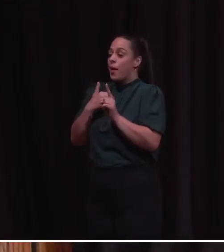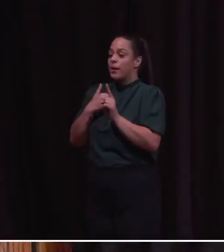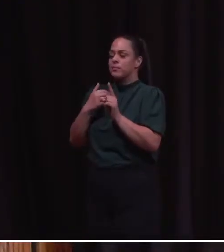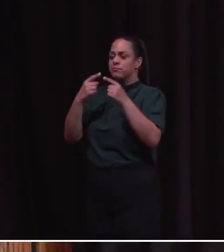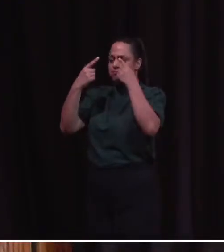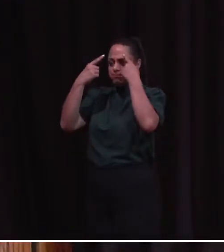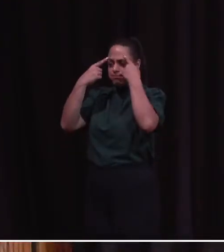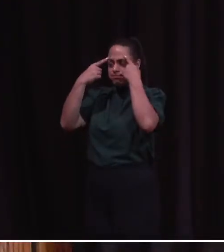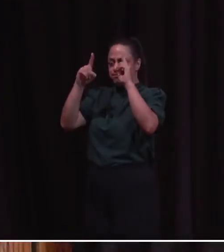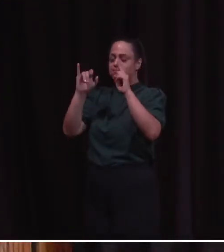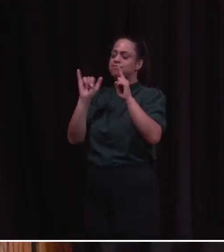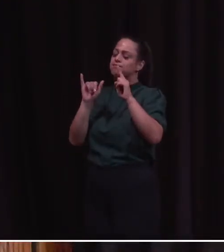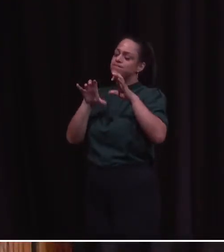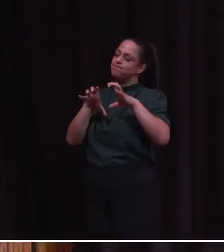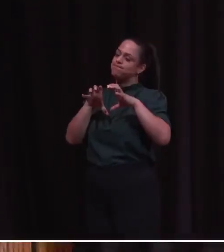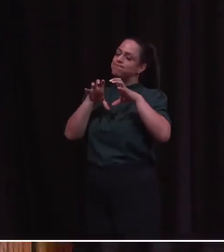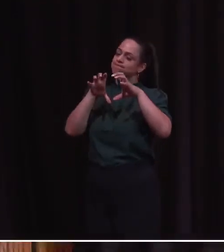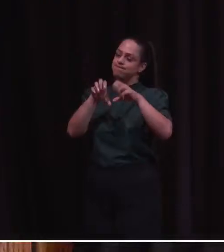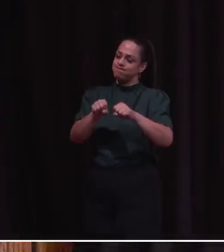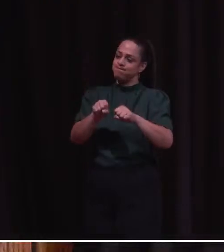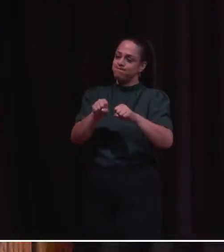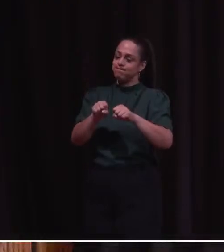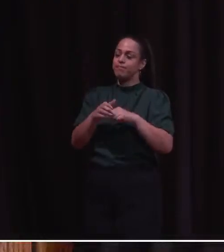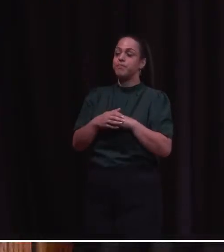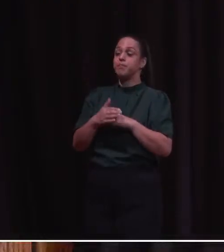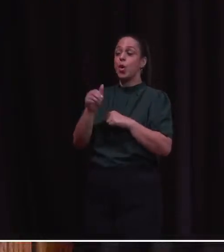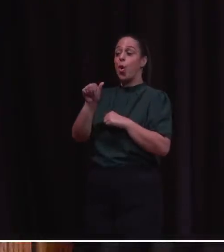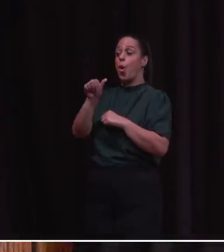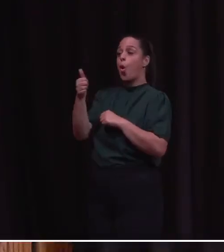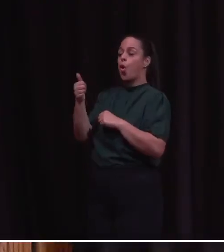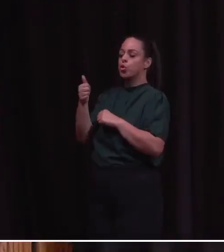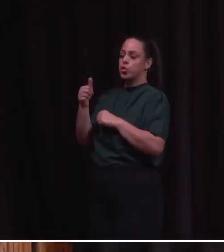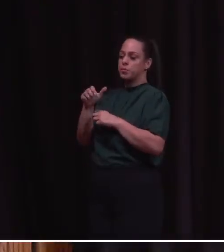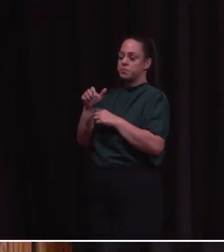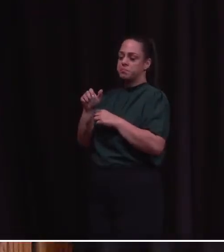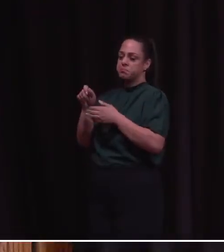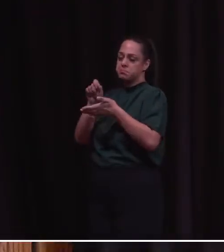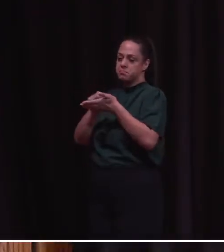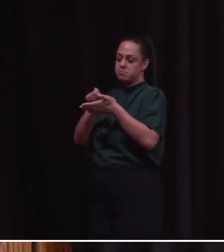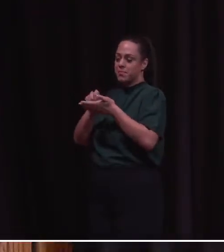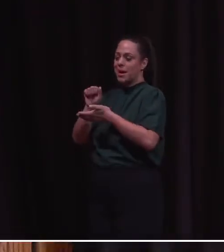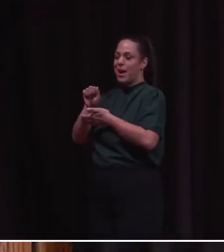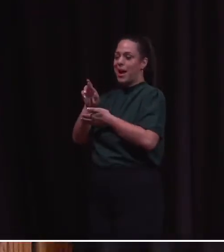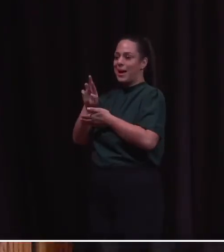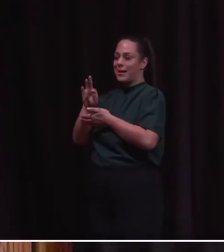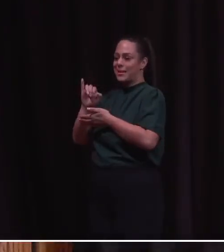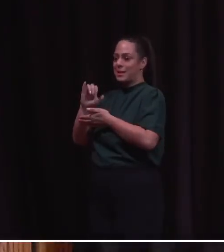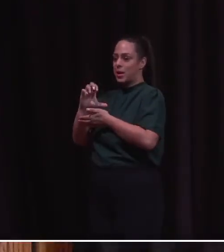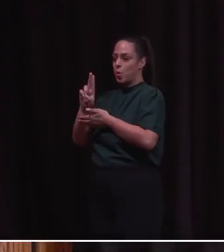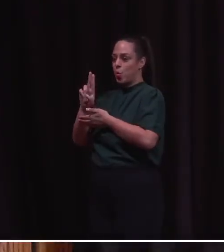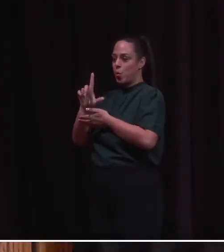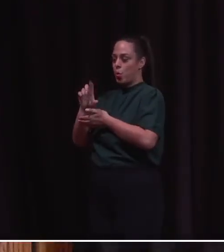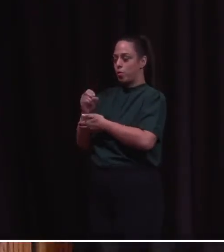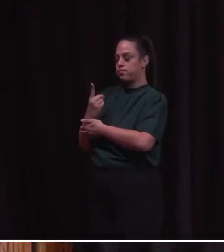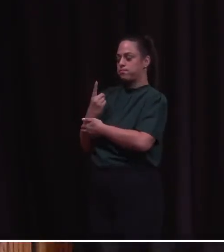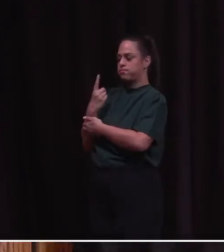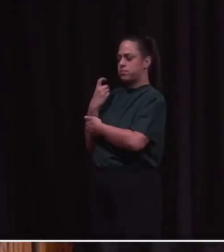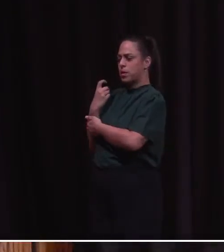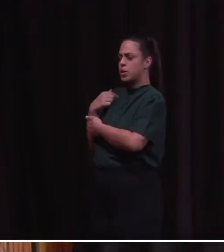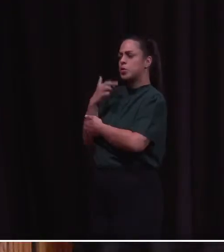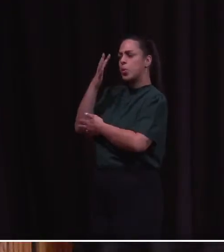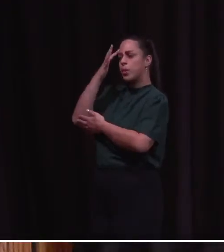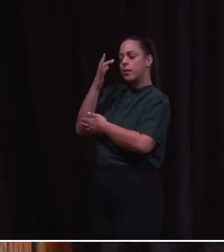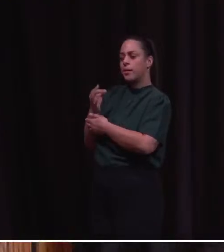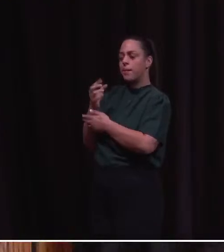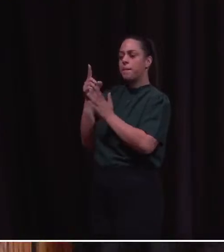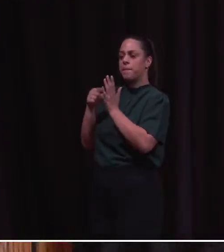earliest academic papers on the subject, I believe I wrote this in 1987. Allow me to